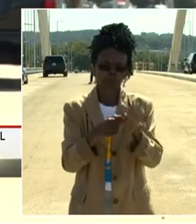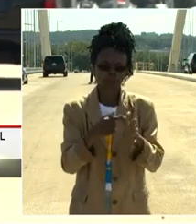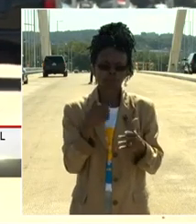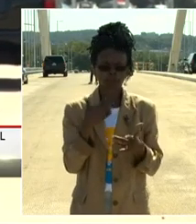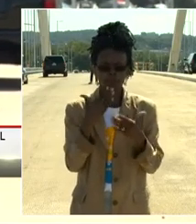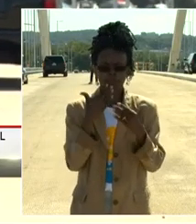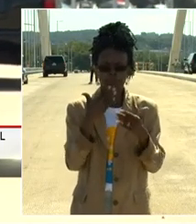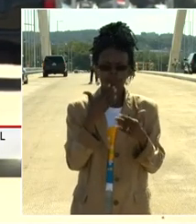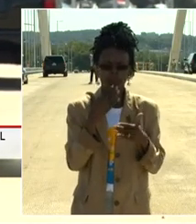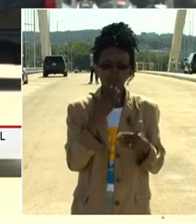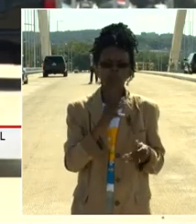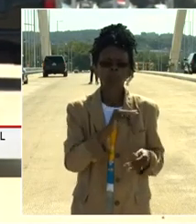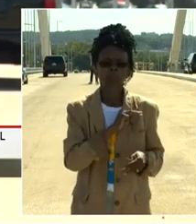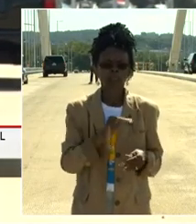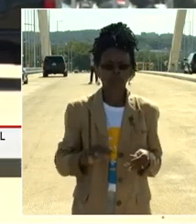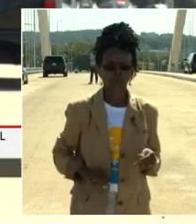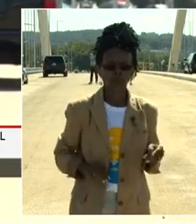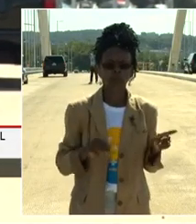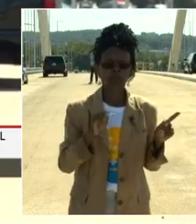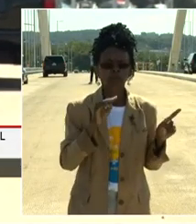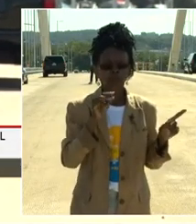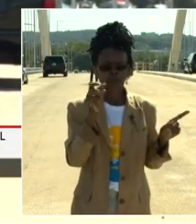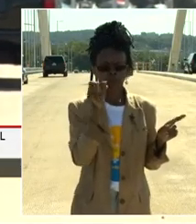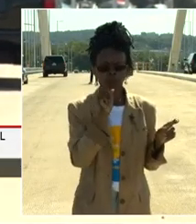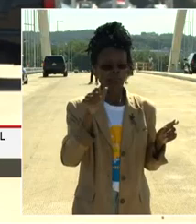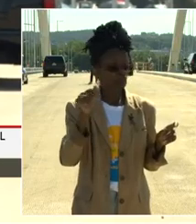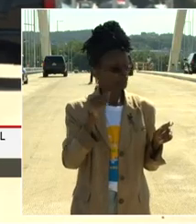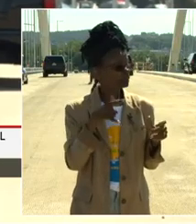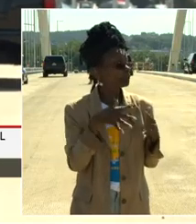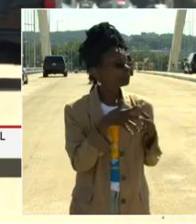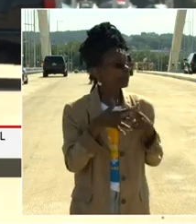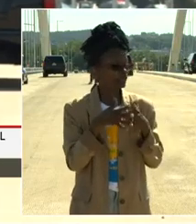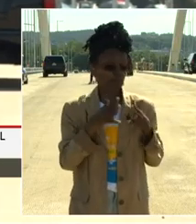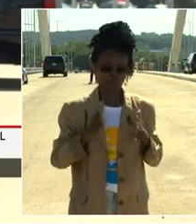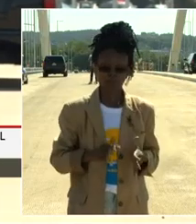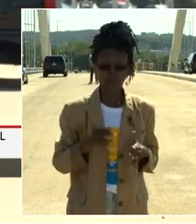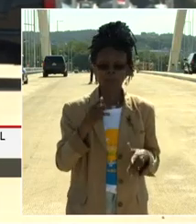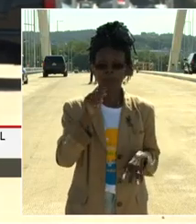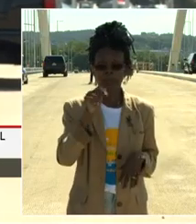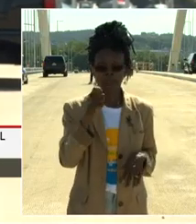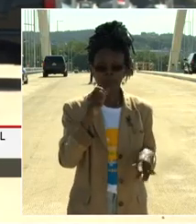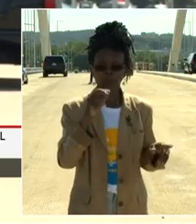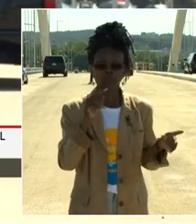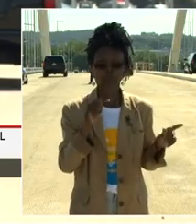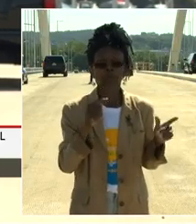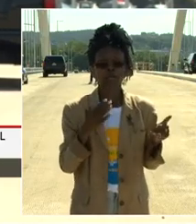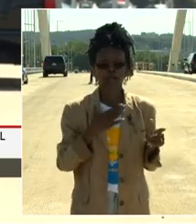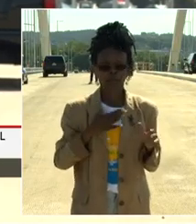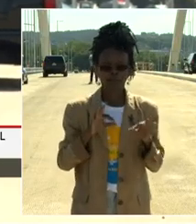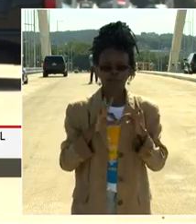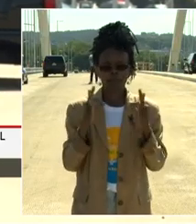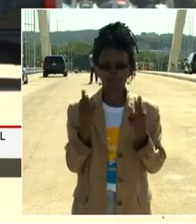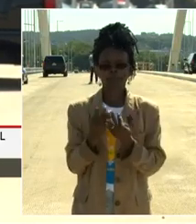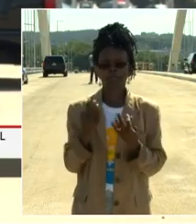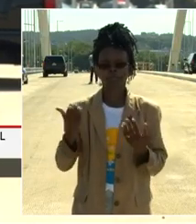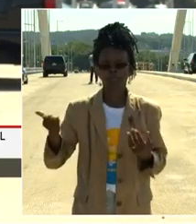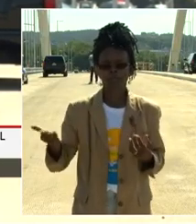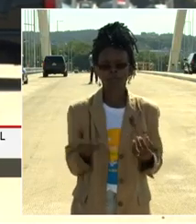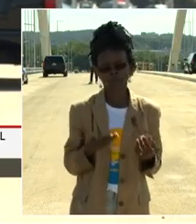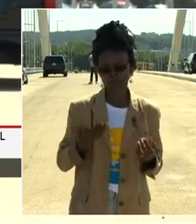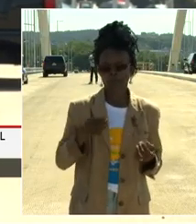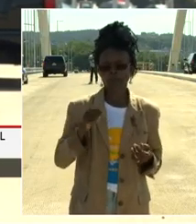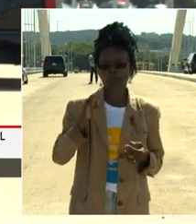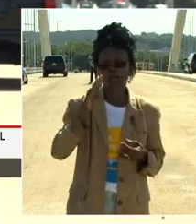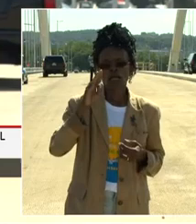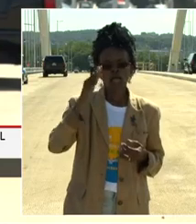for being here today. Like Frederick Douglass, my mother and I have been welcomed in Ireland, including when we both traveled to the Emerald Isle just a few